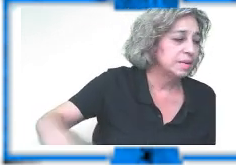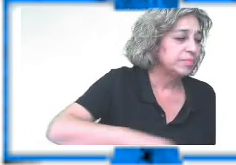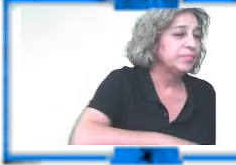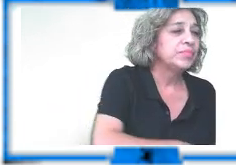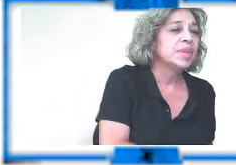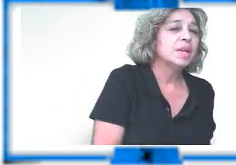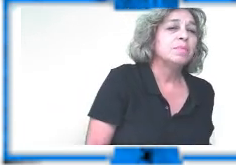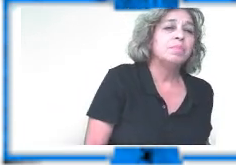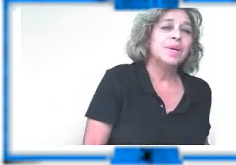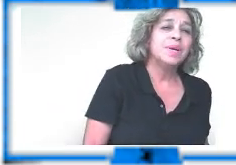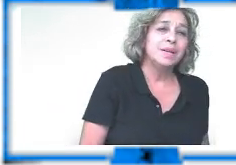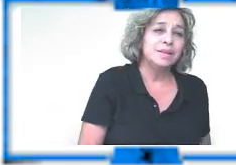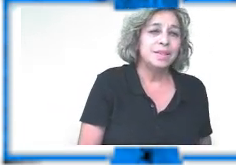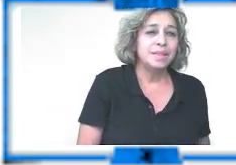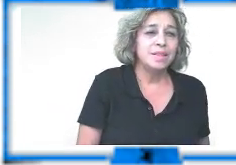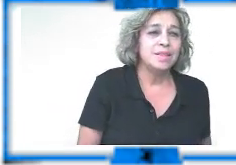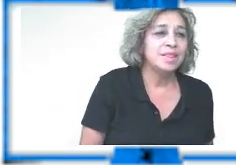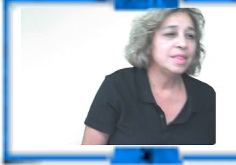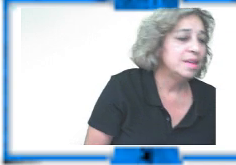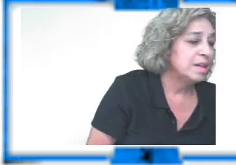mean. But